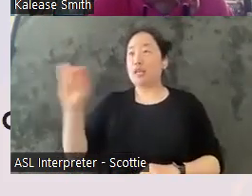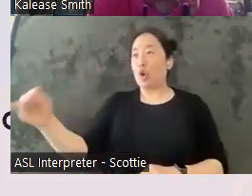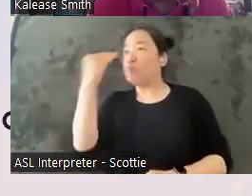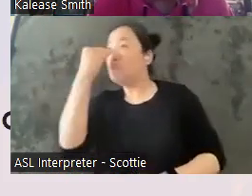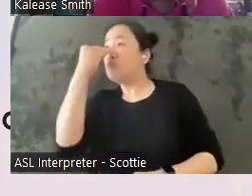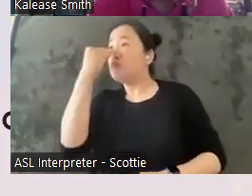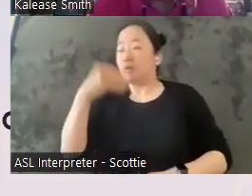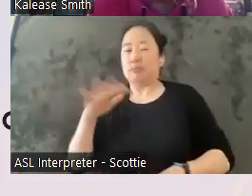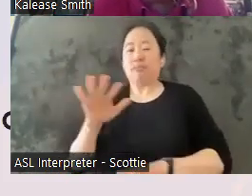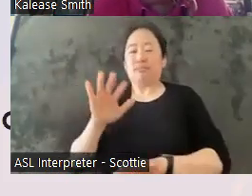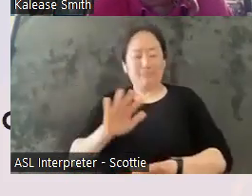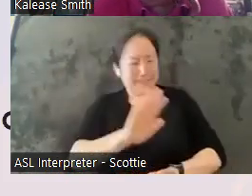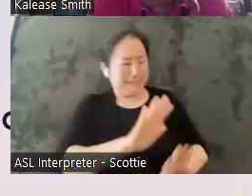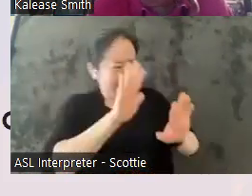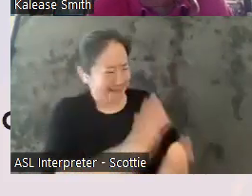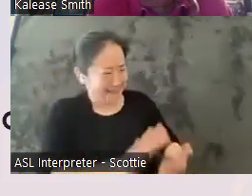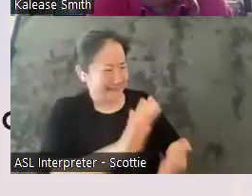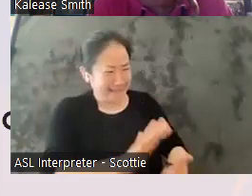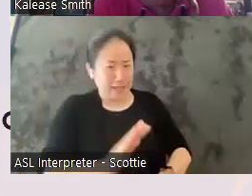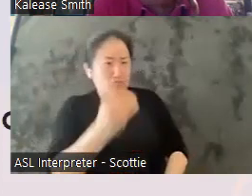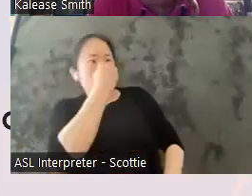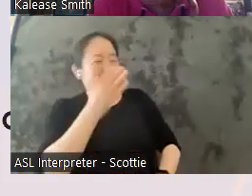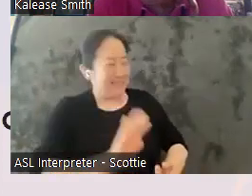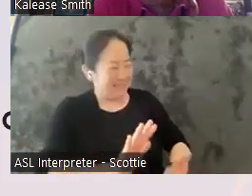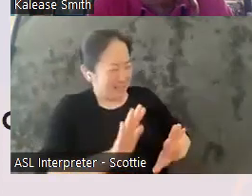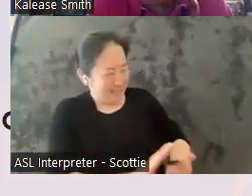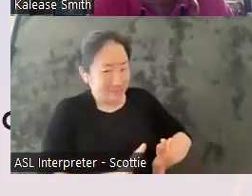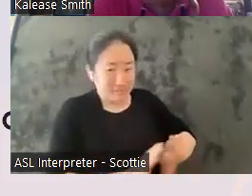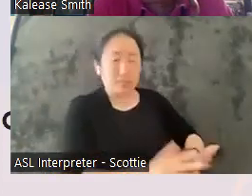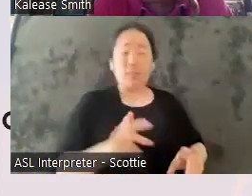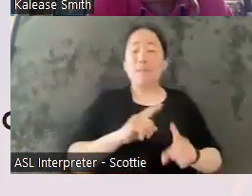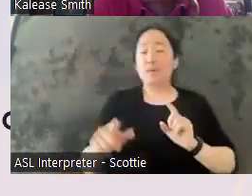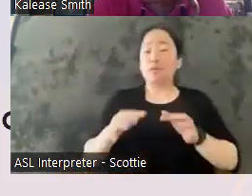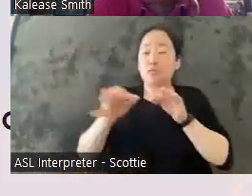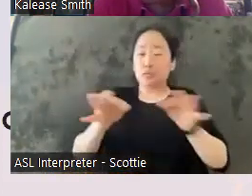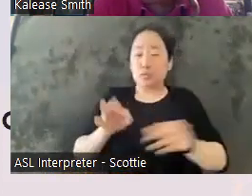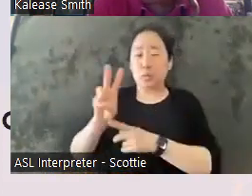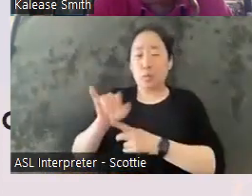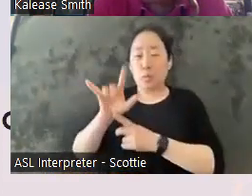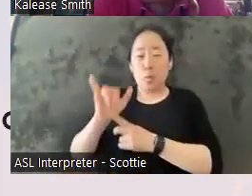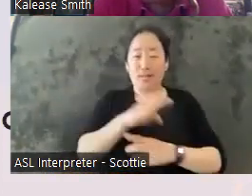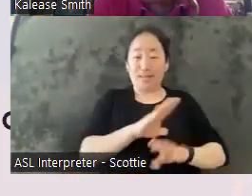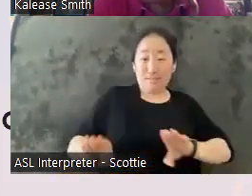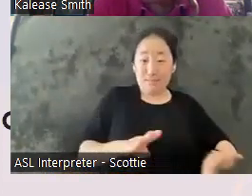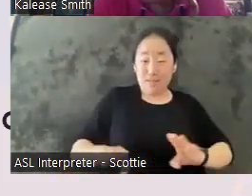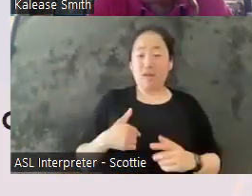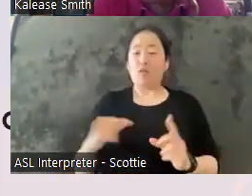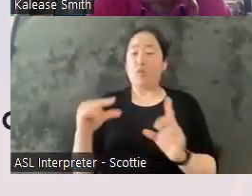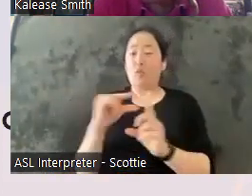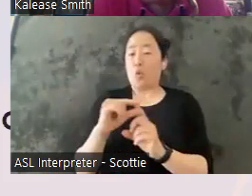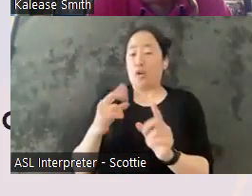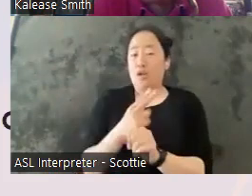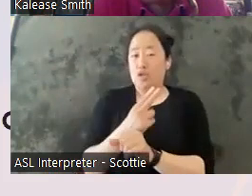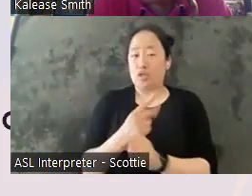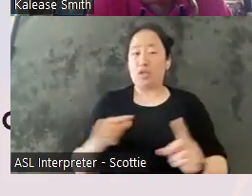space. So we're working on that. But I had used the term to describe Wally's behavior, that he was behaving